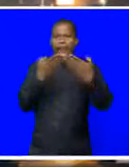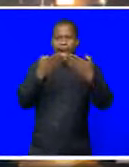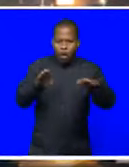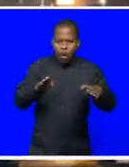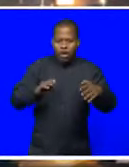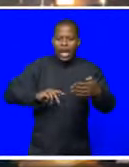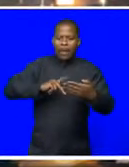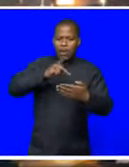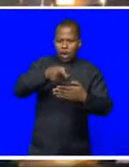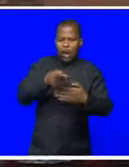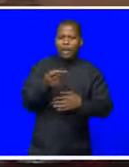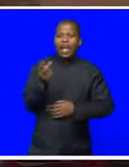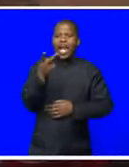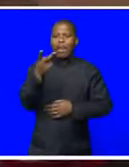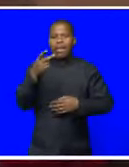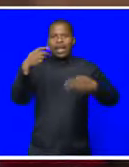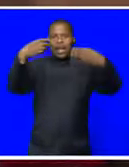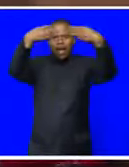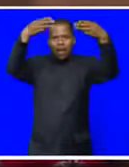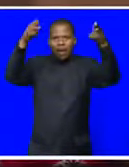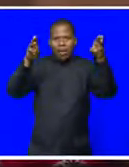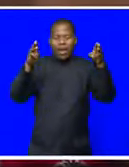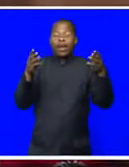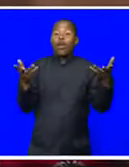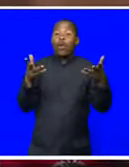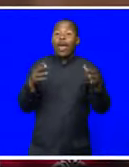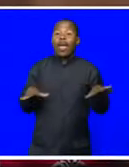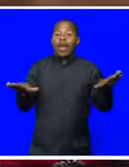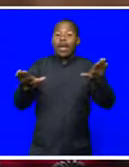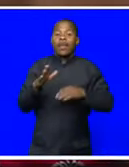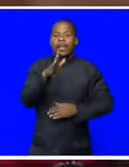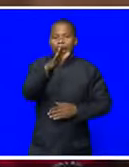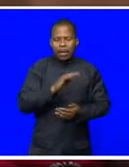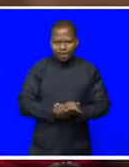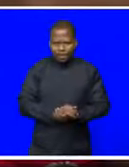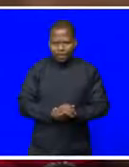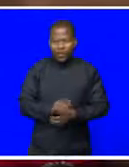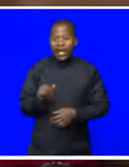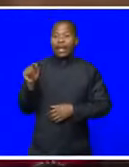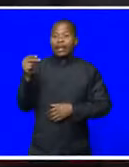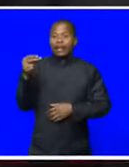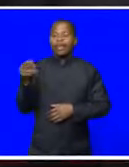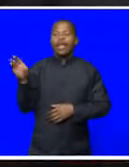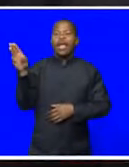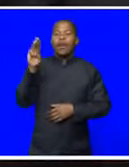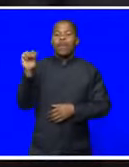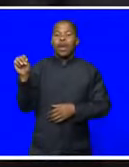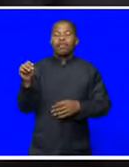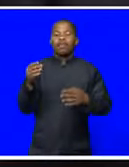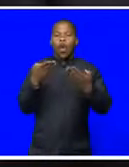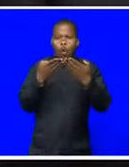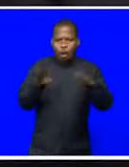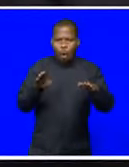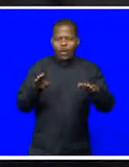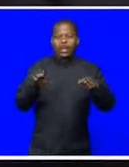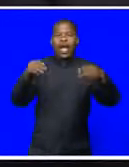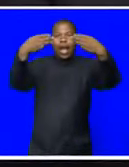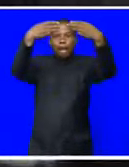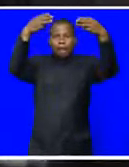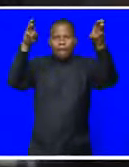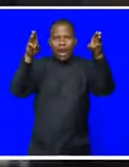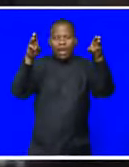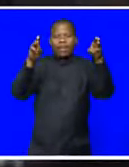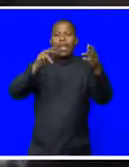in Matapa. On Thursday, the Prime Minister Cleopas Lamine officially launched the new Eswatini Parliament